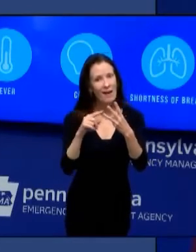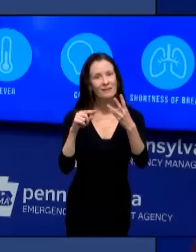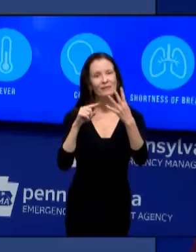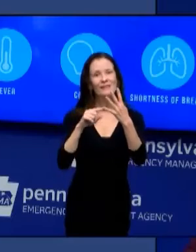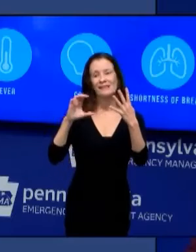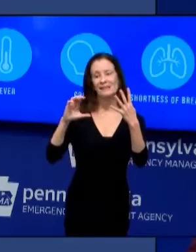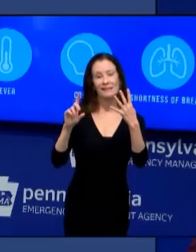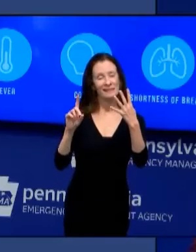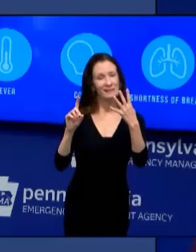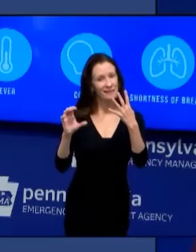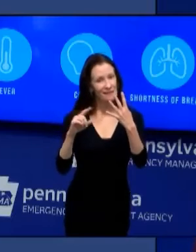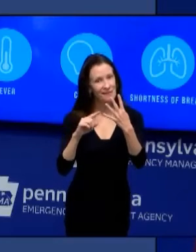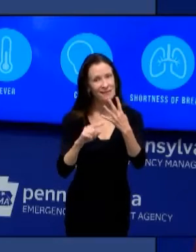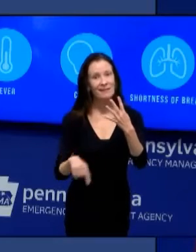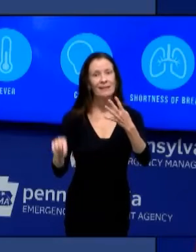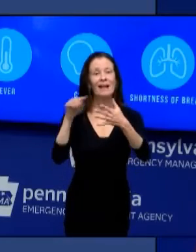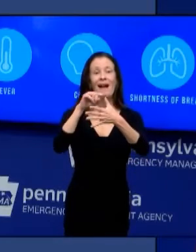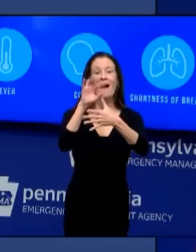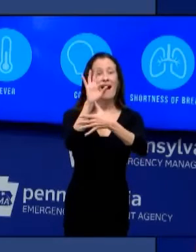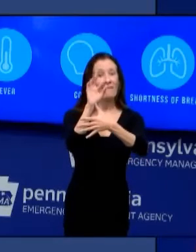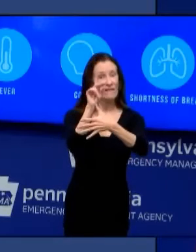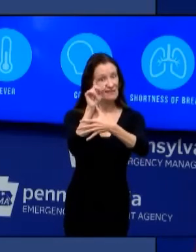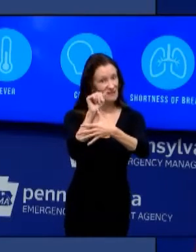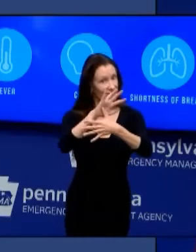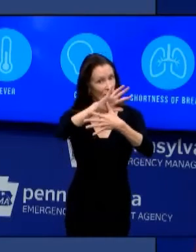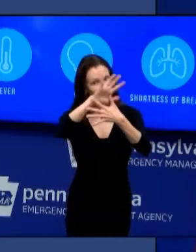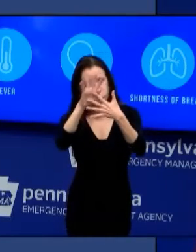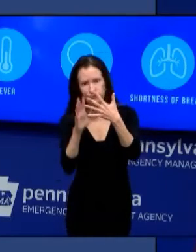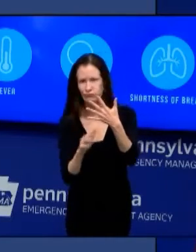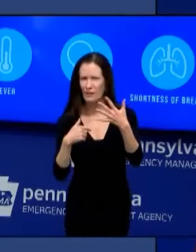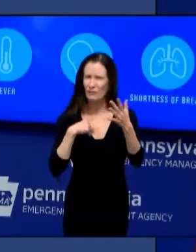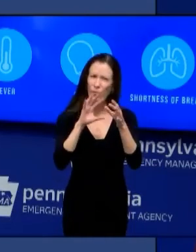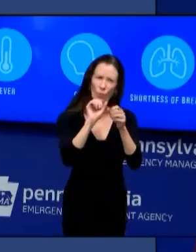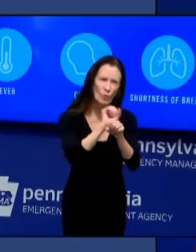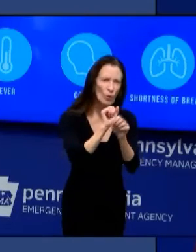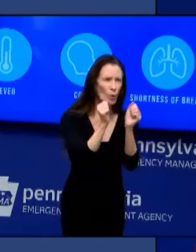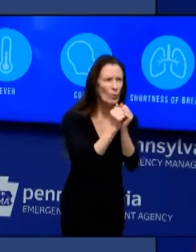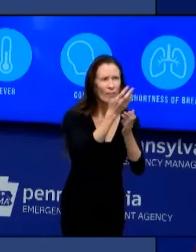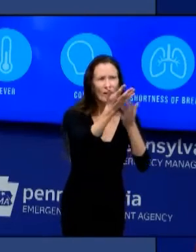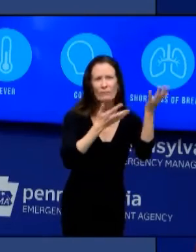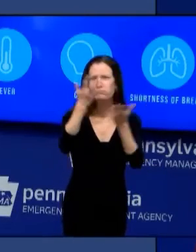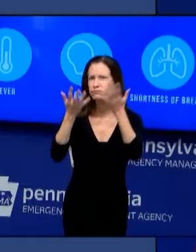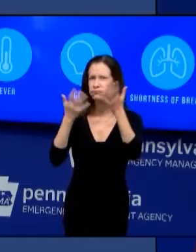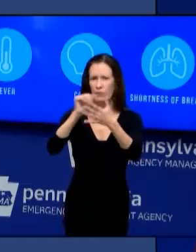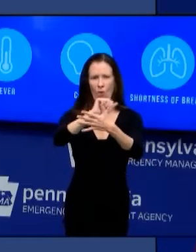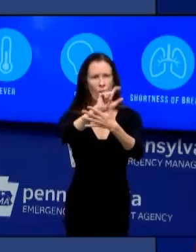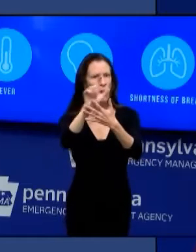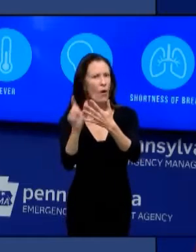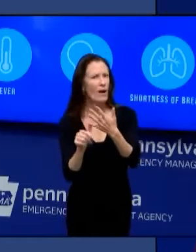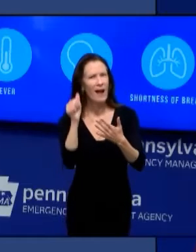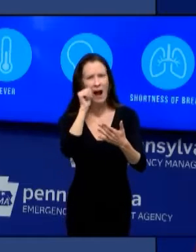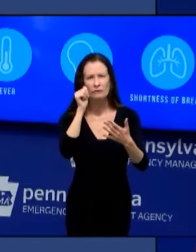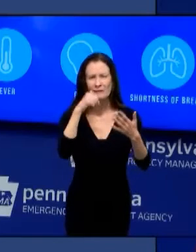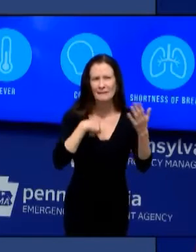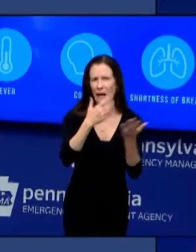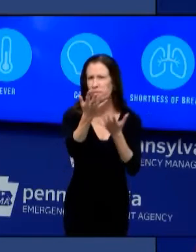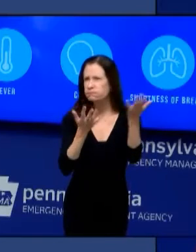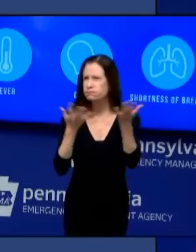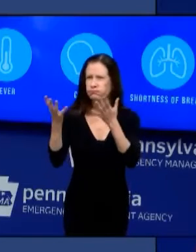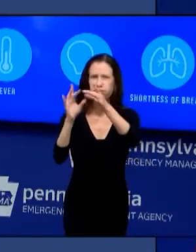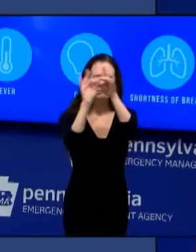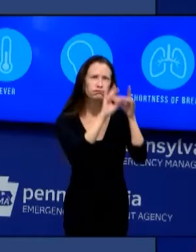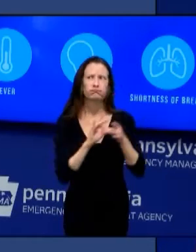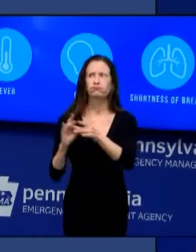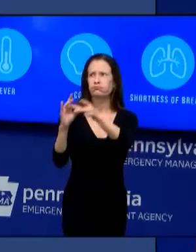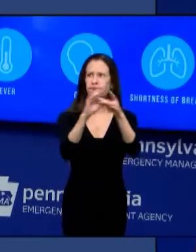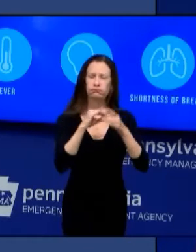look forward to that continued cooperation. Another question about federal government response from Pennsylvania Capital Star.